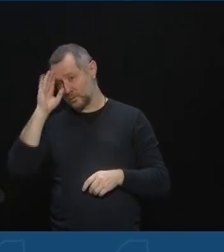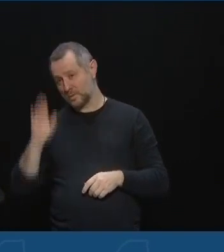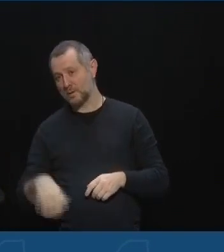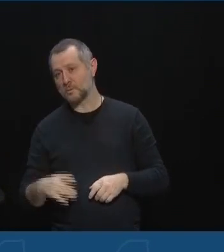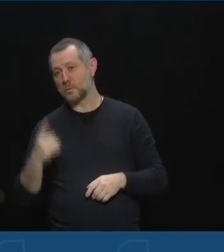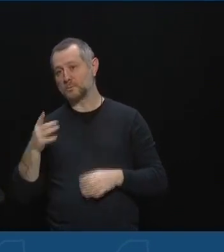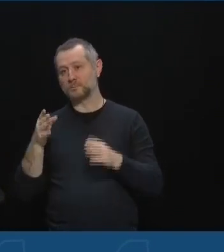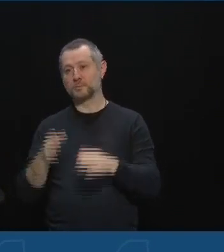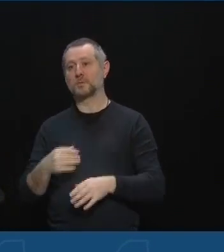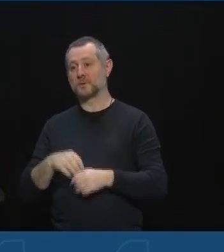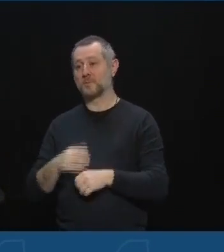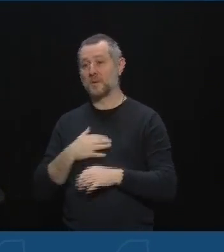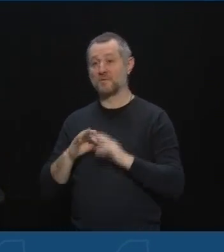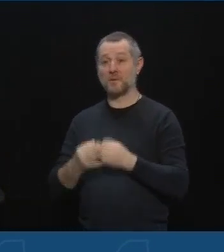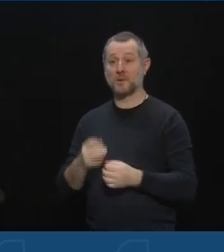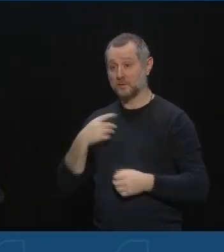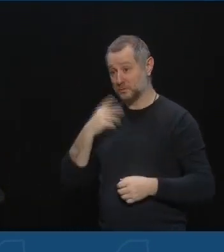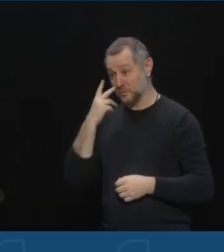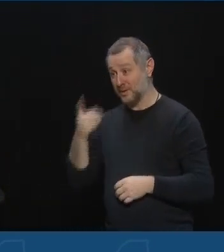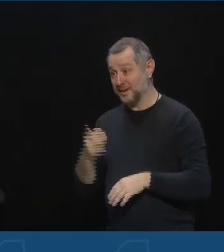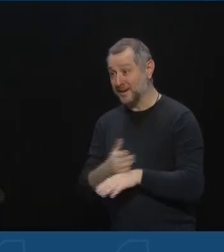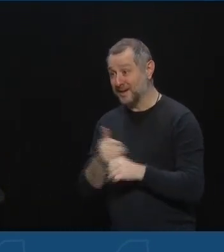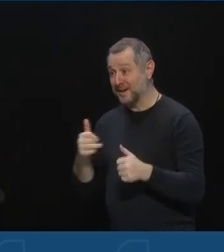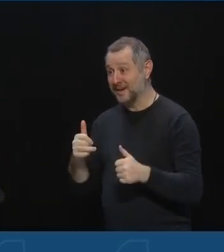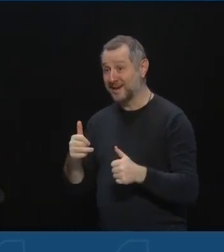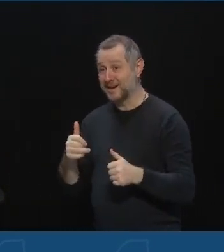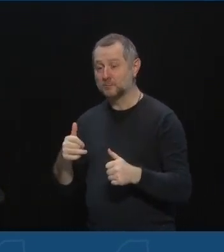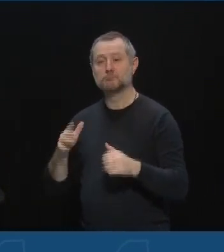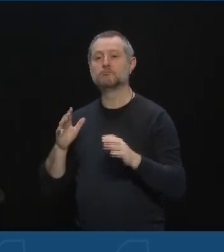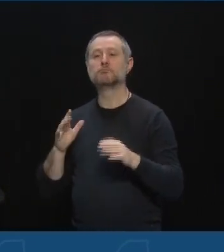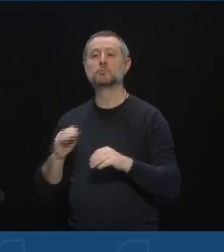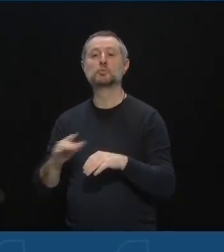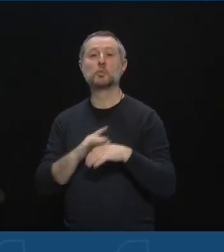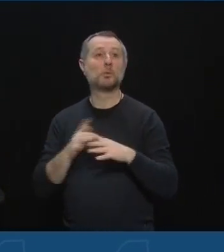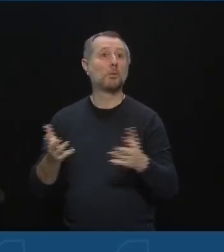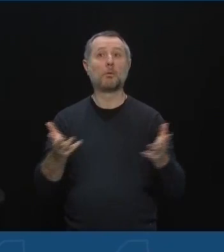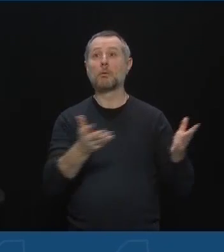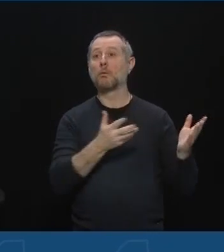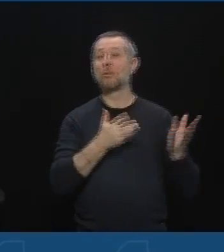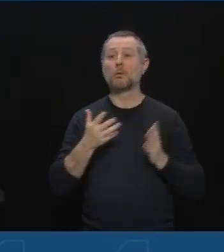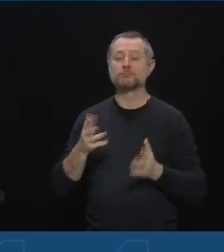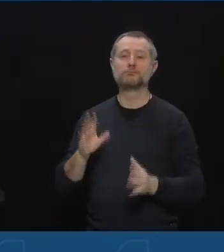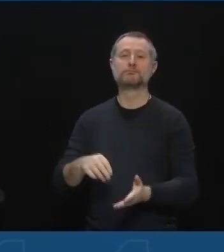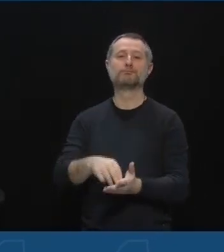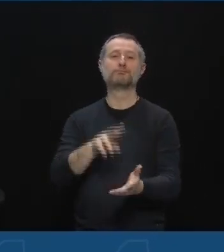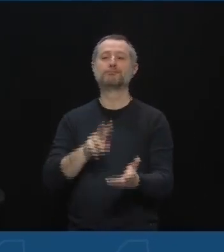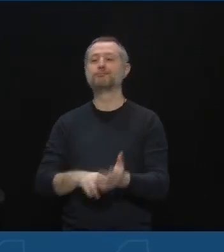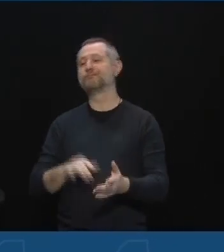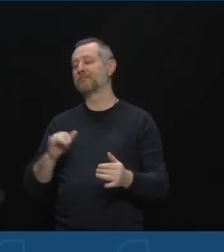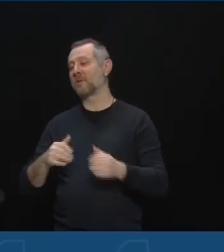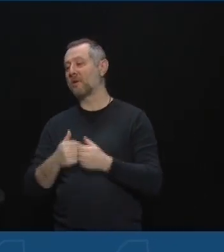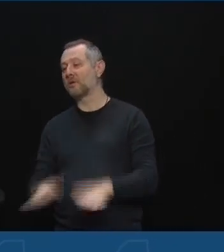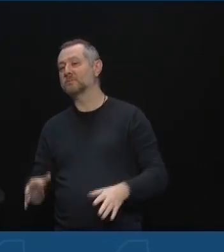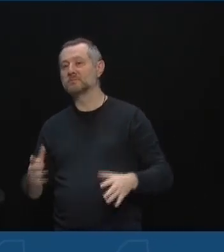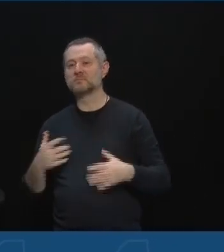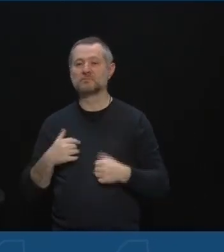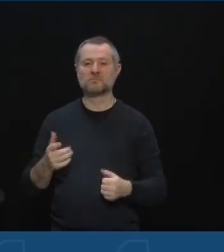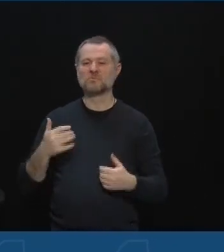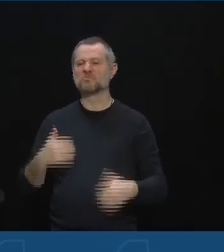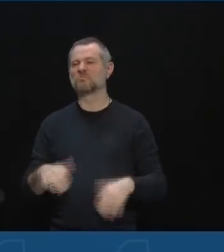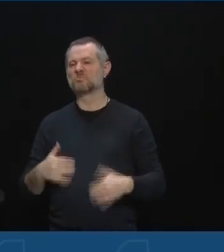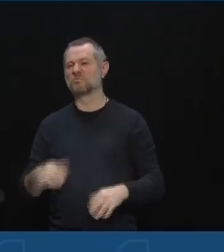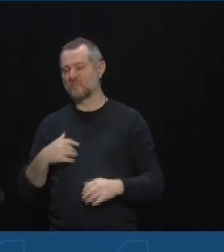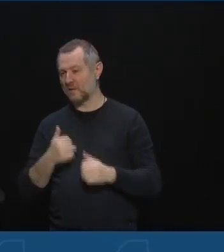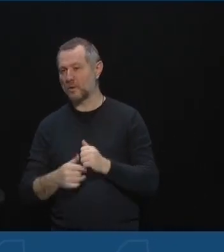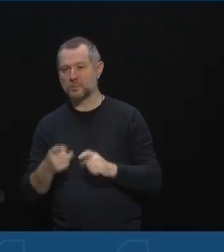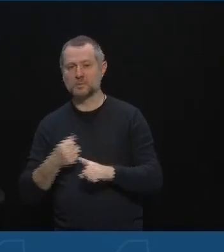going to be able to turn the corner, and the resources just weren't there a decade ago. We're going to make sure that every family has what they need to help a loved one get through this. So we're going to